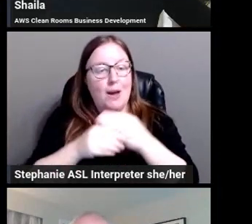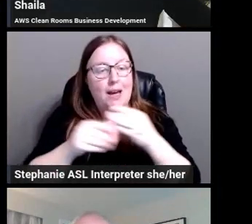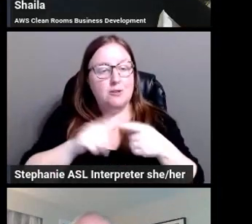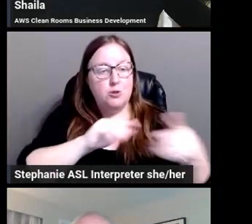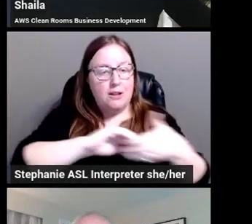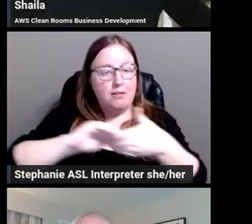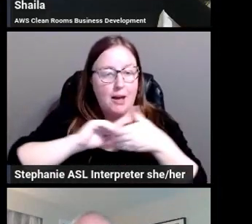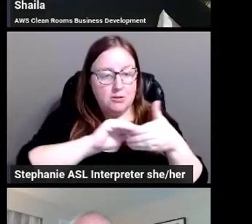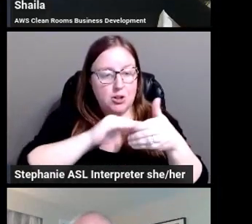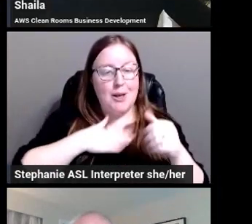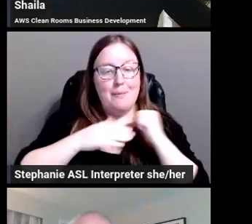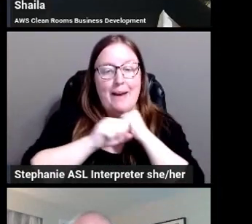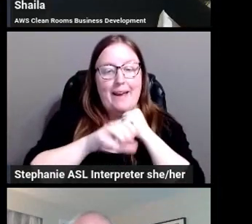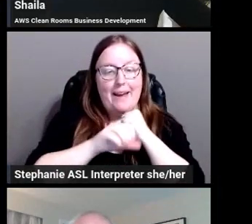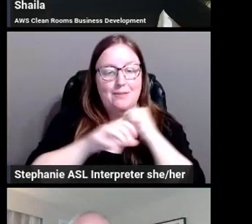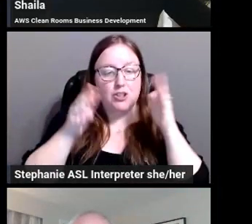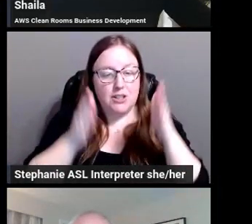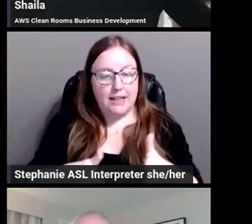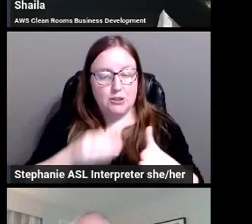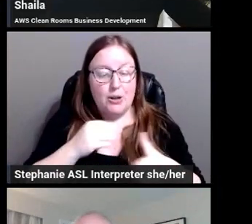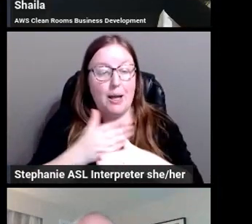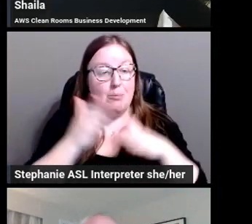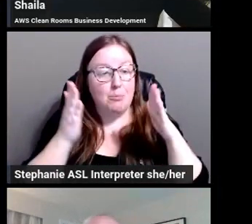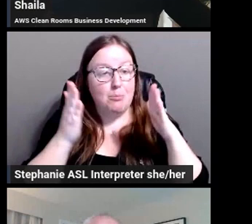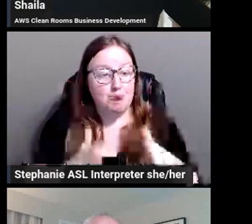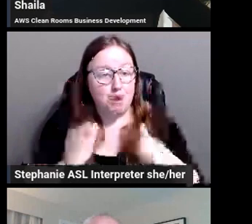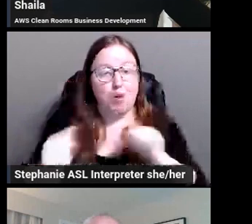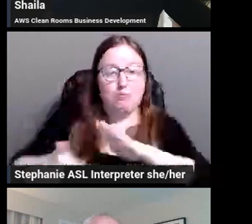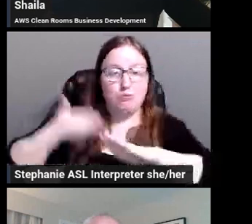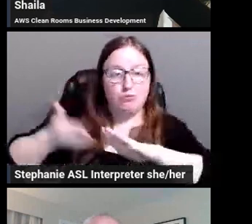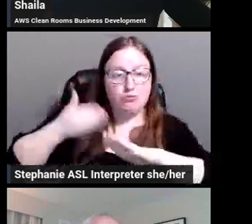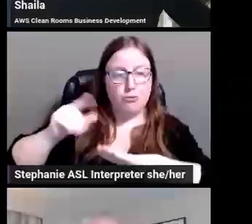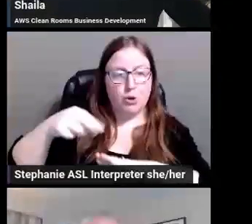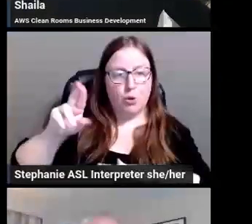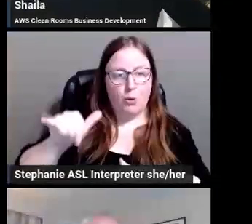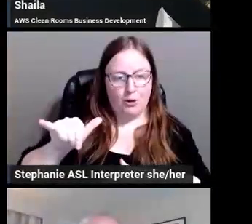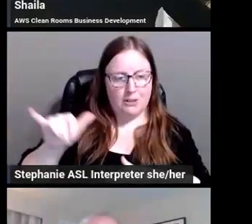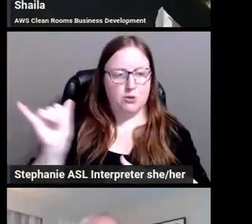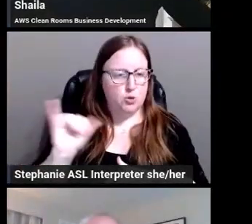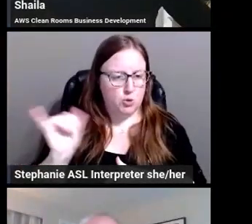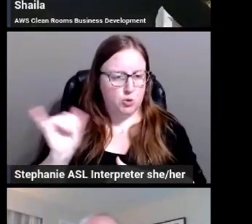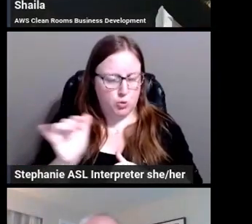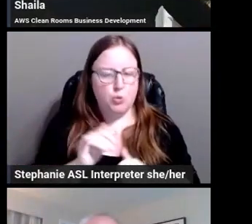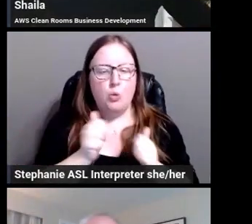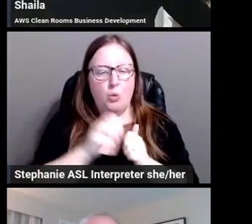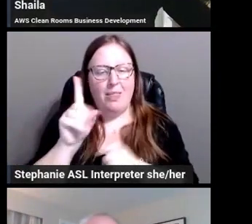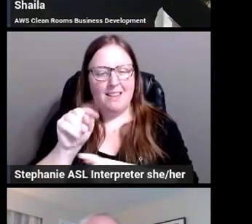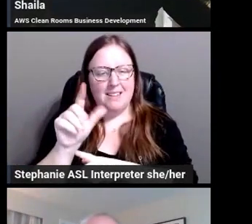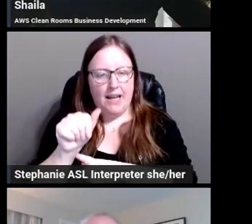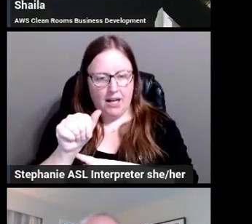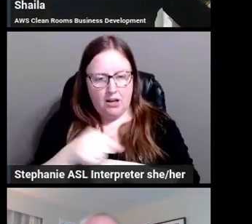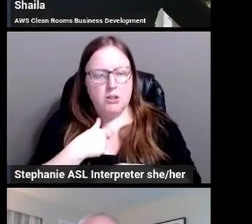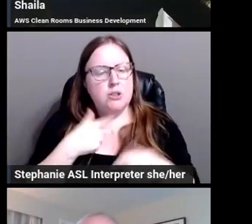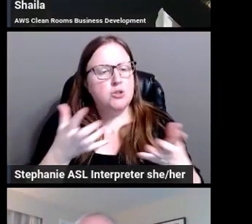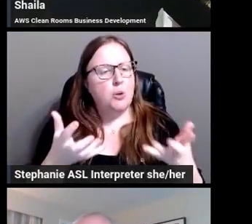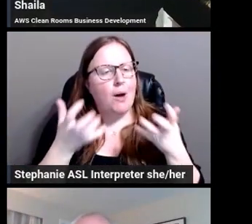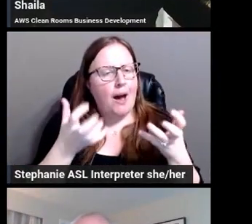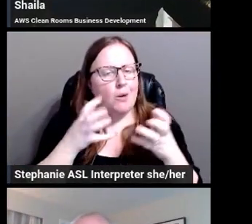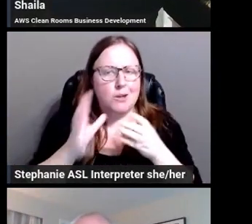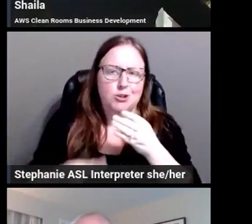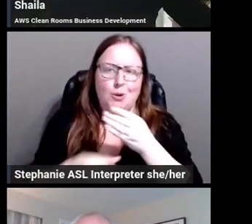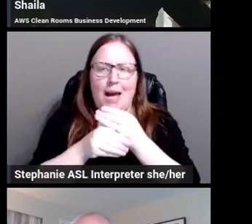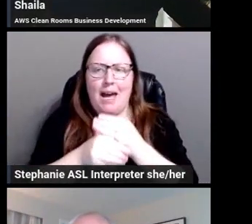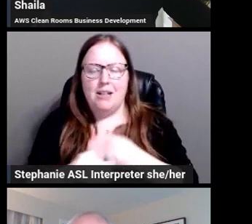my advertiser airline partner can run some queries along with their purchase data. So I want to though add some